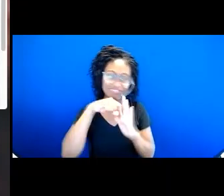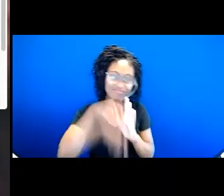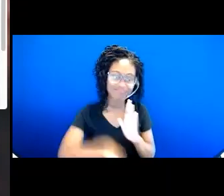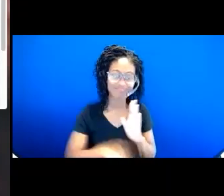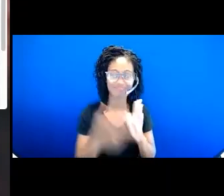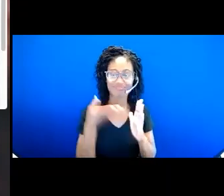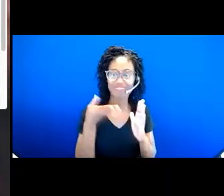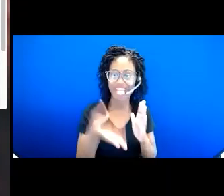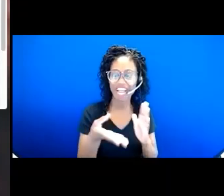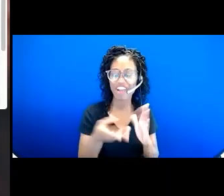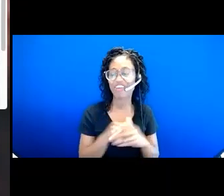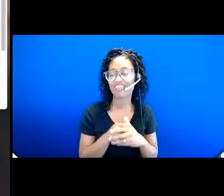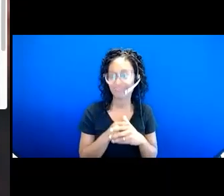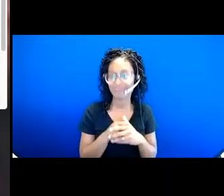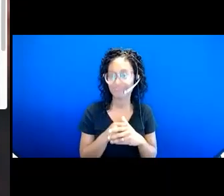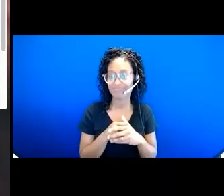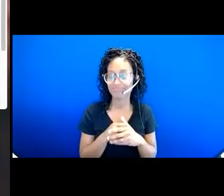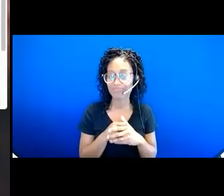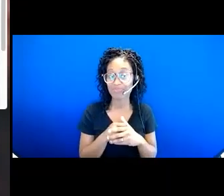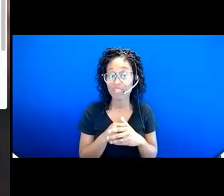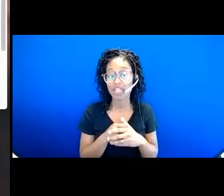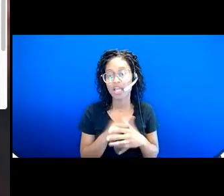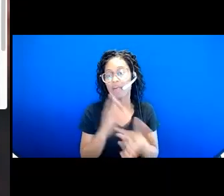You saw perhaps that